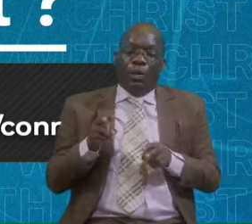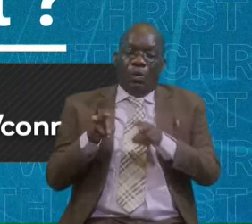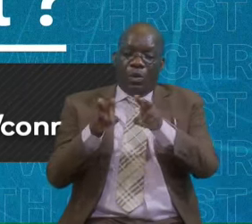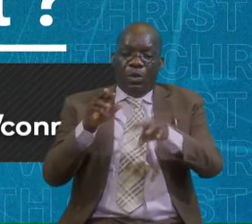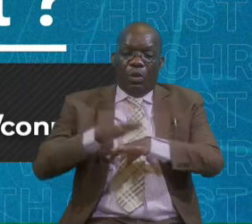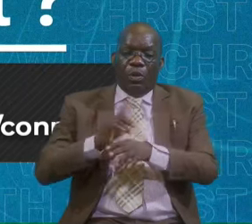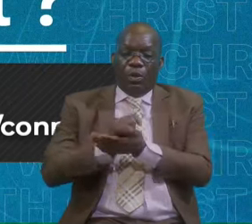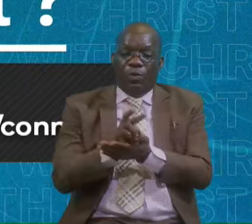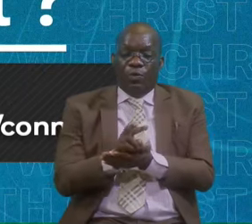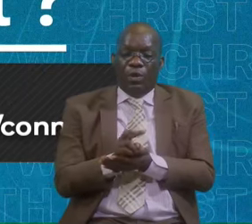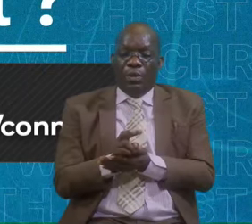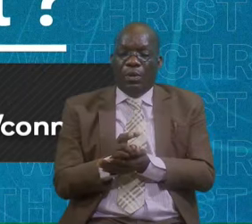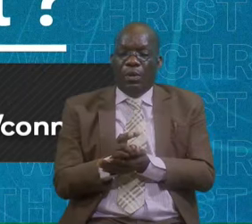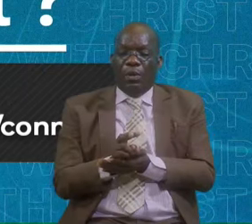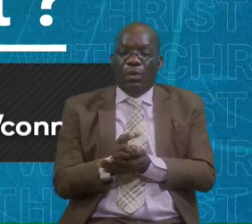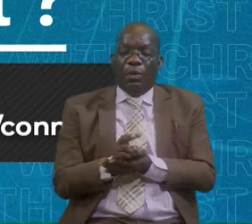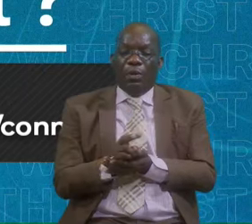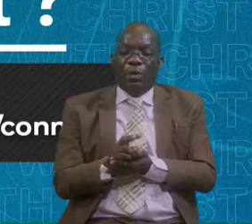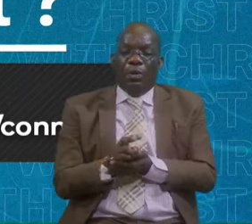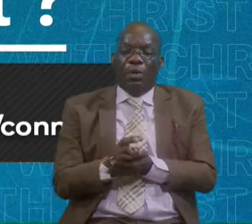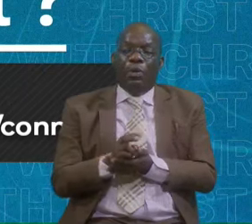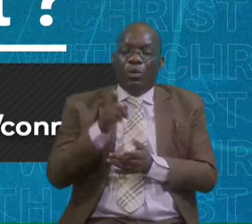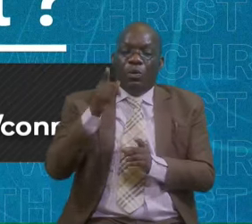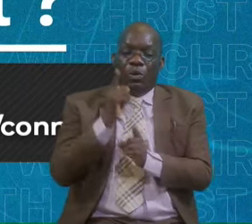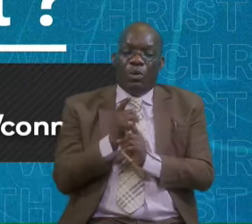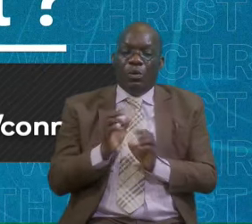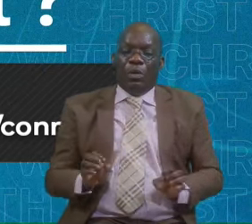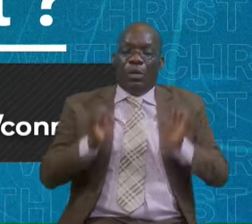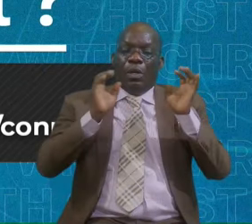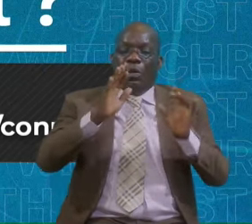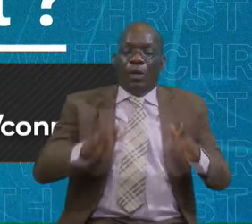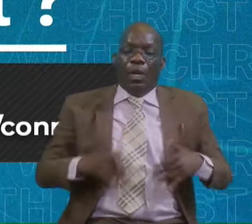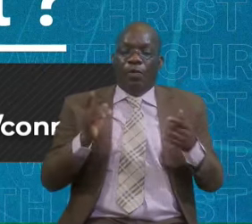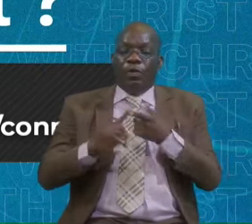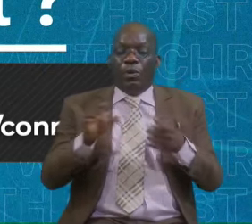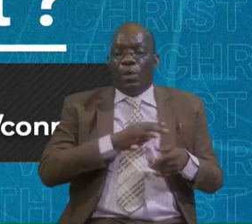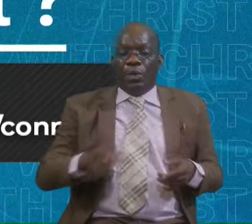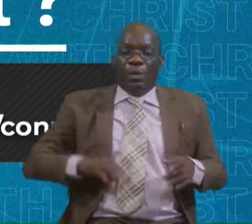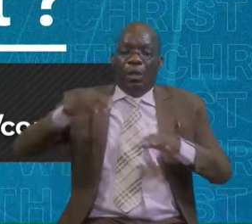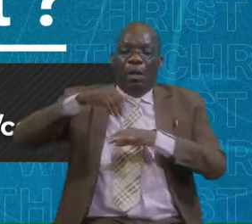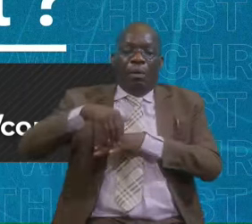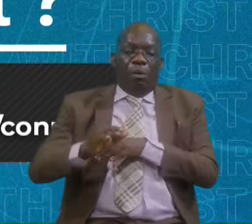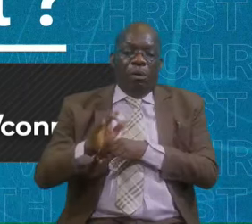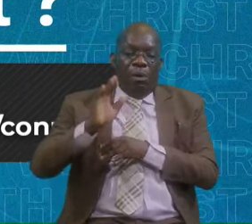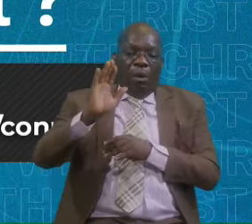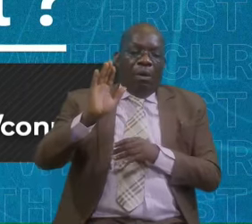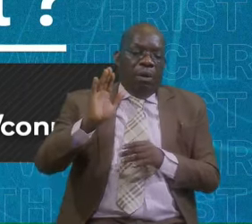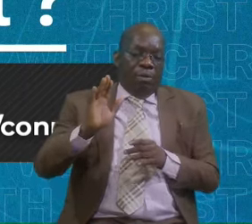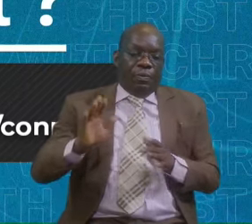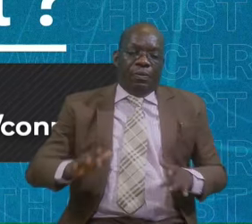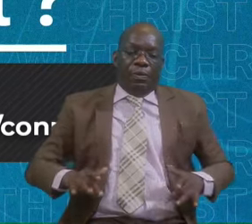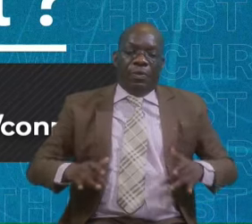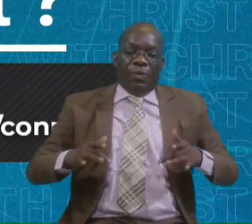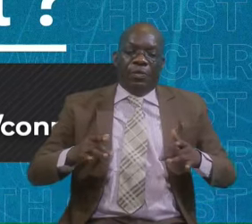Christ, send your name, your phone number, and your location